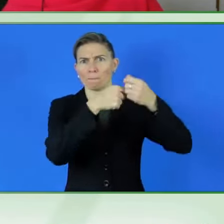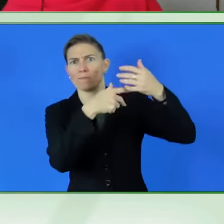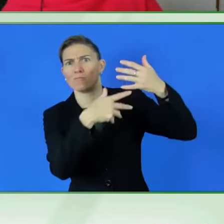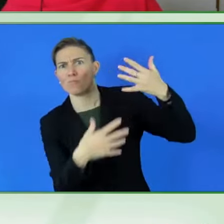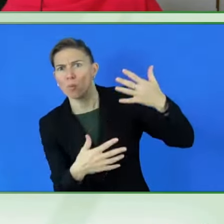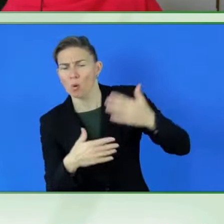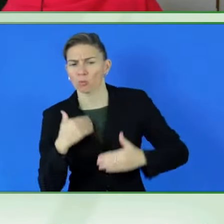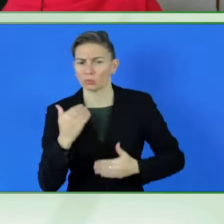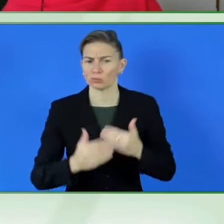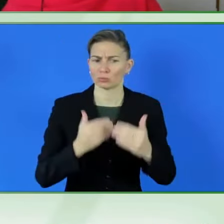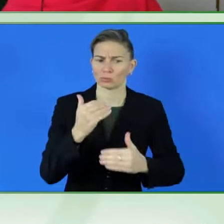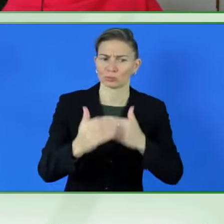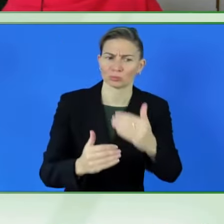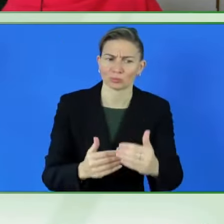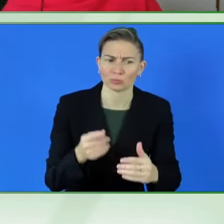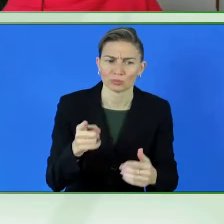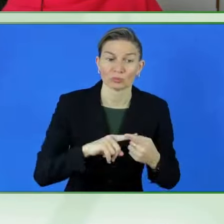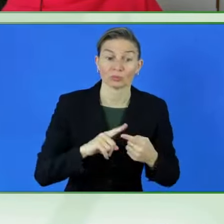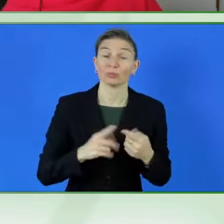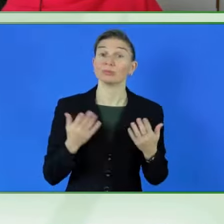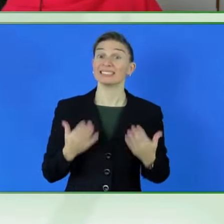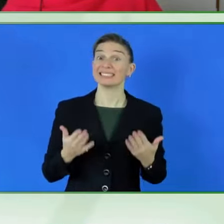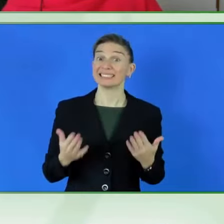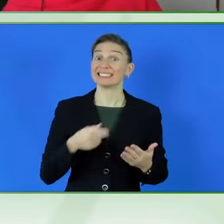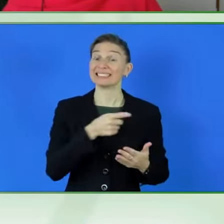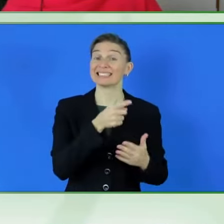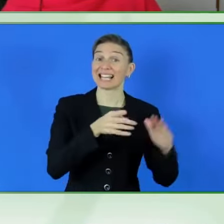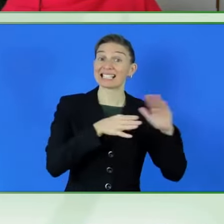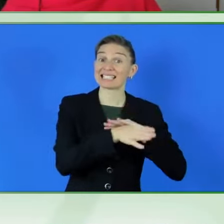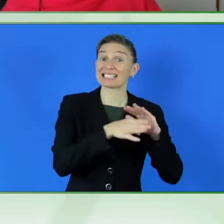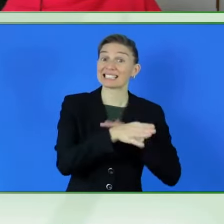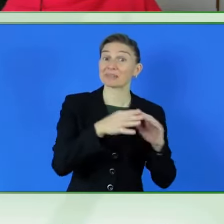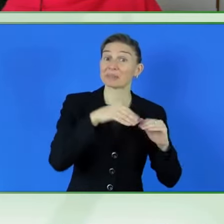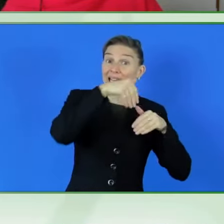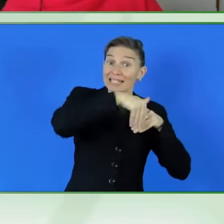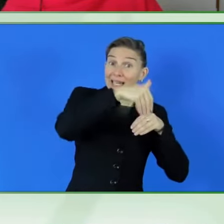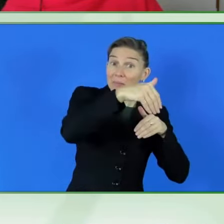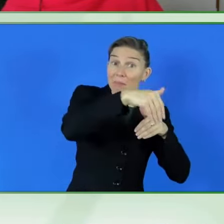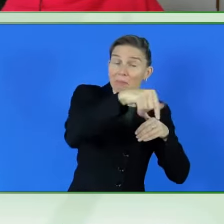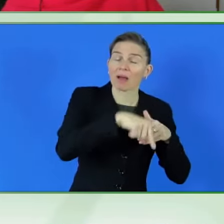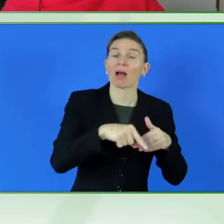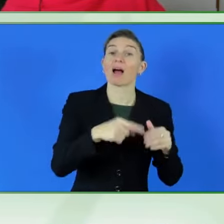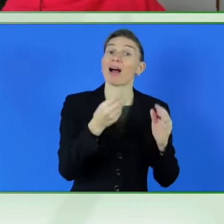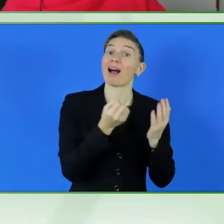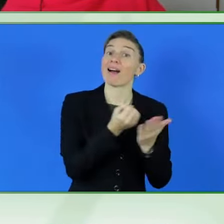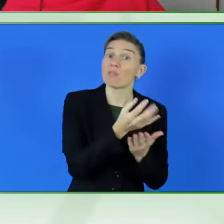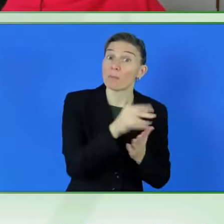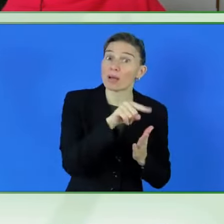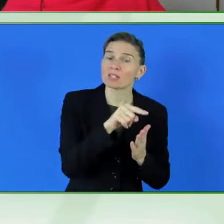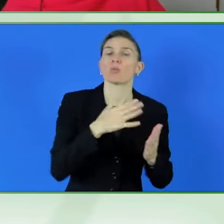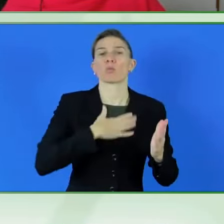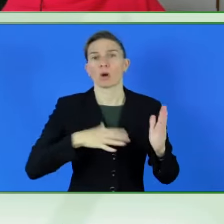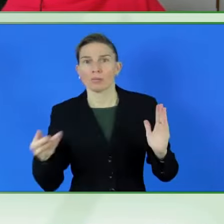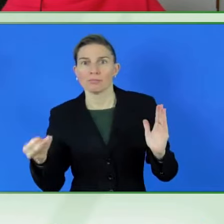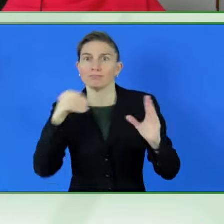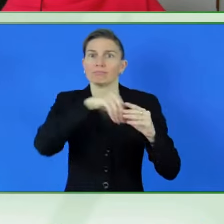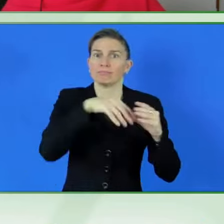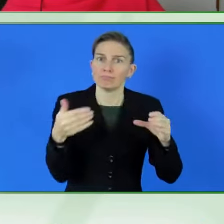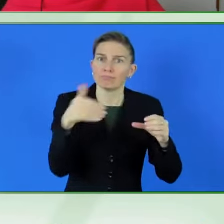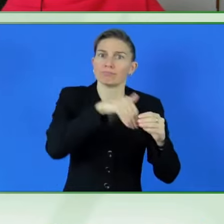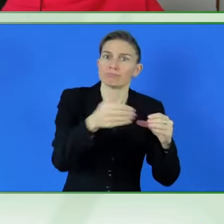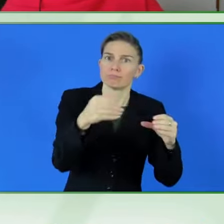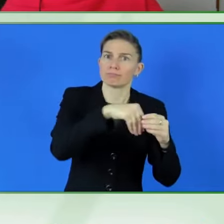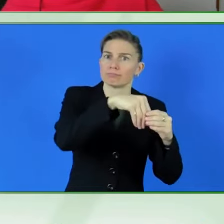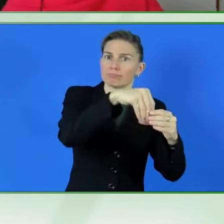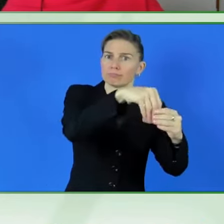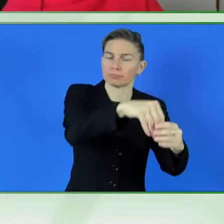existing accessibility database with additional information. We want to integrate our specialized